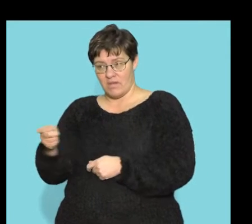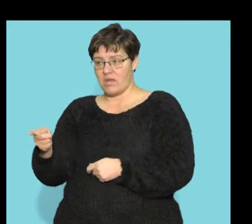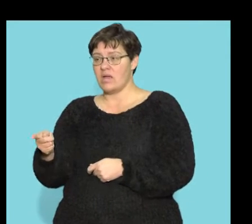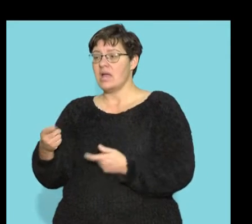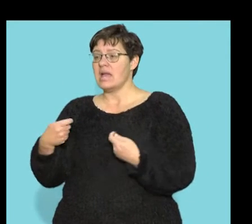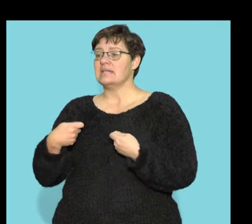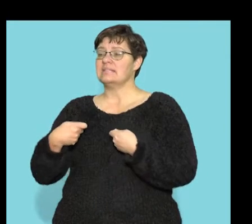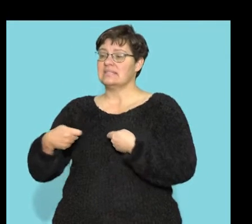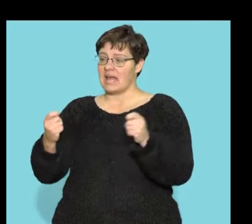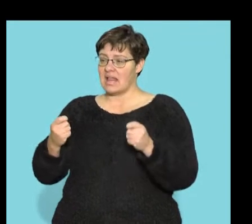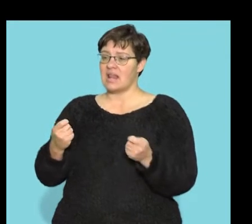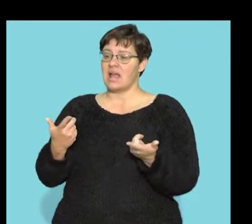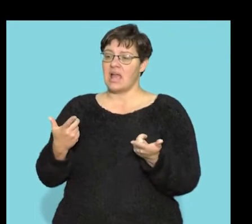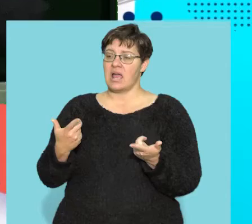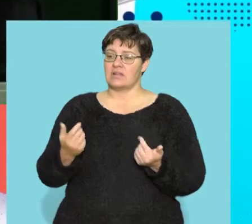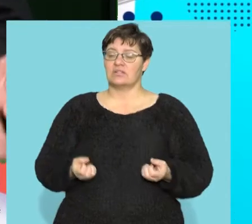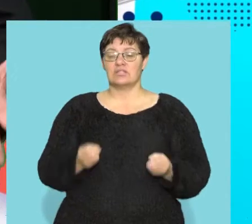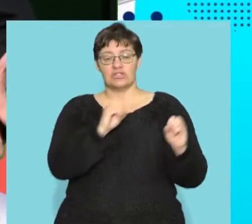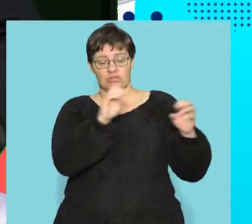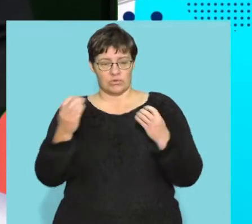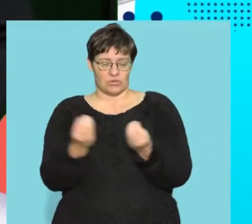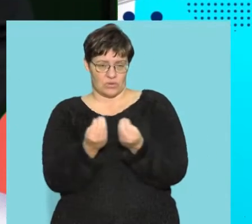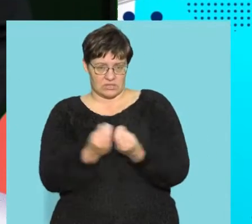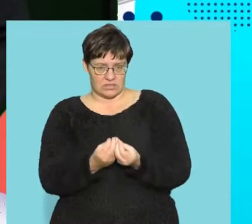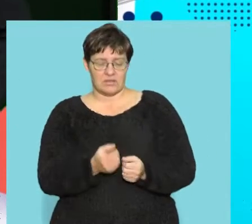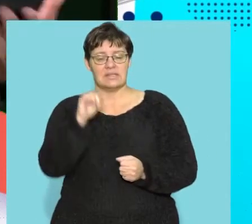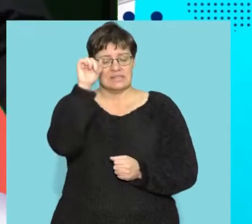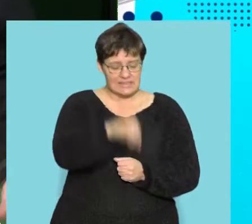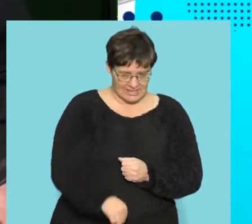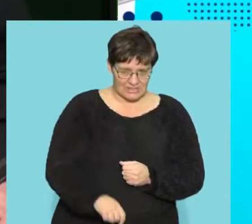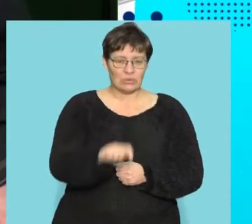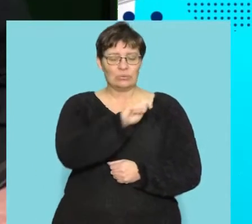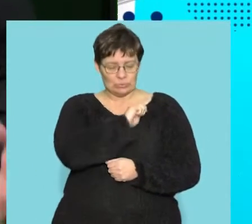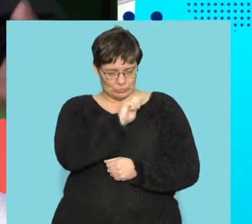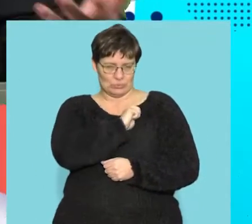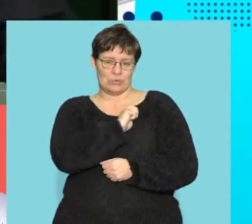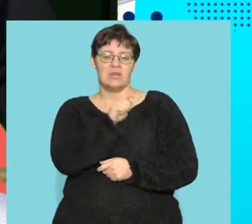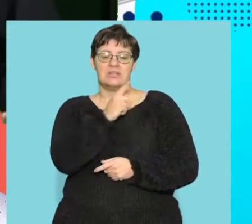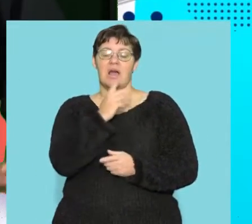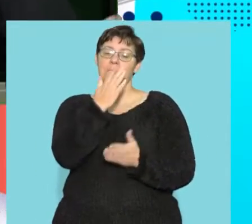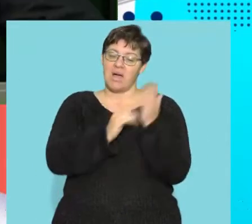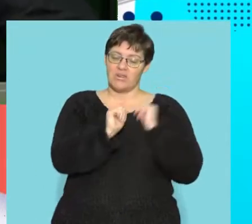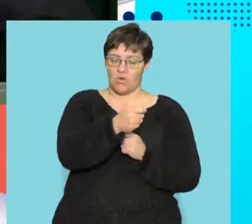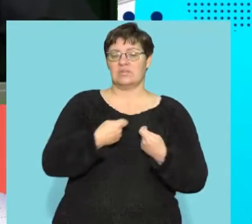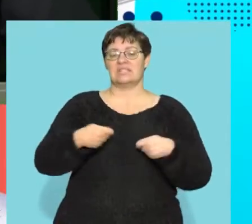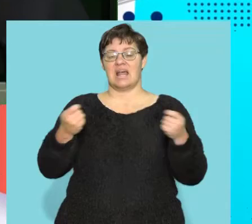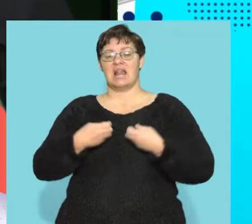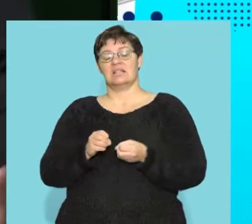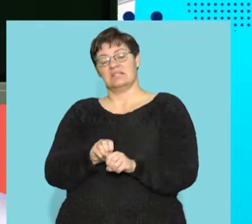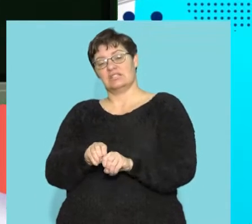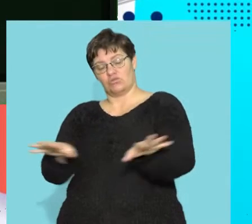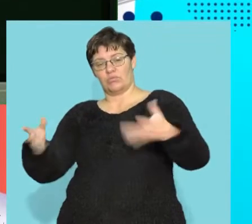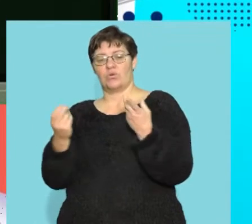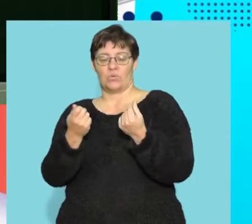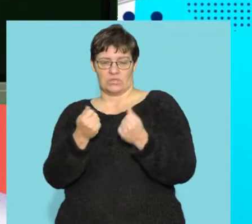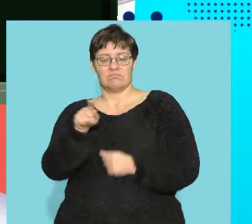Okay, delivery cost of what? Finished goods certainly would form part of your selling and distribution cost.